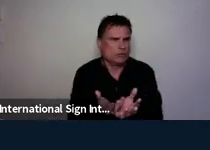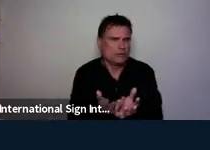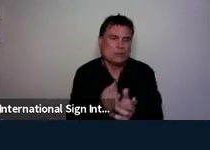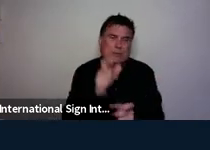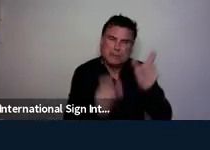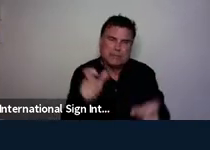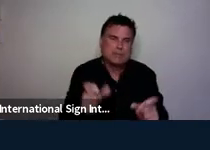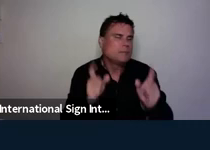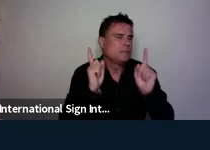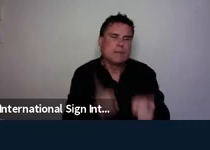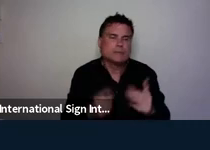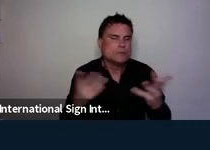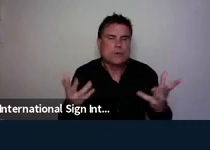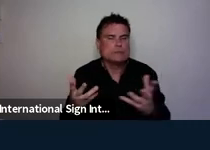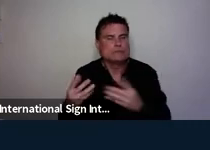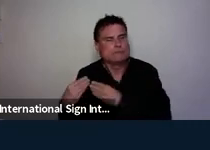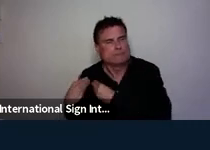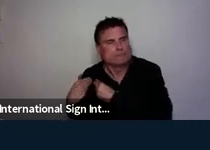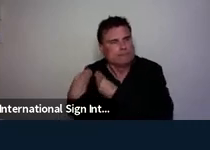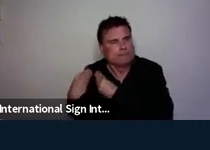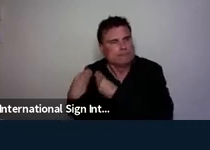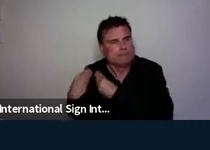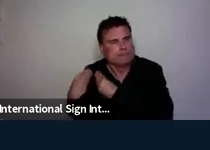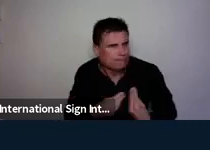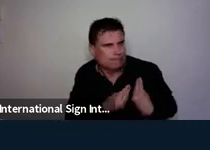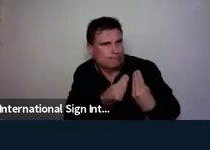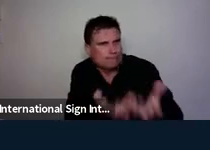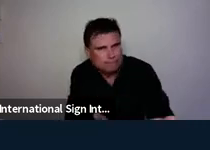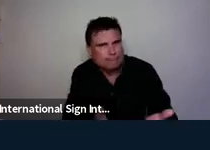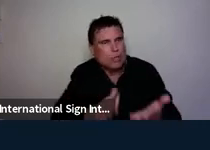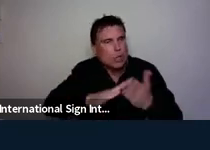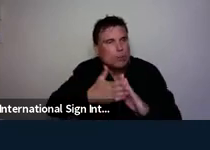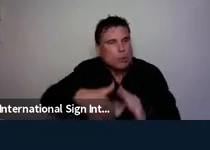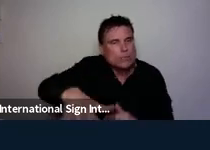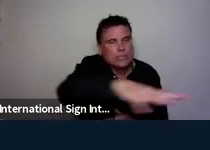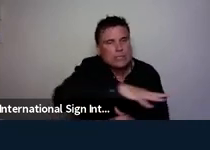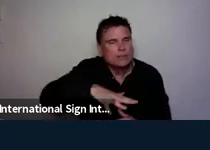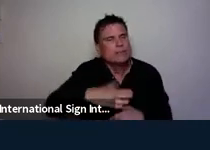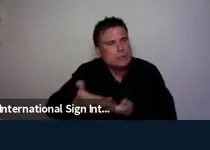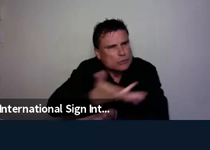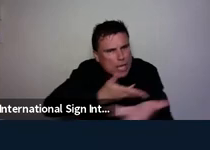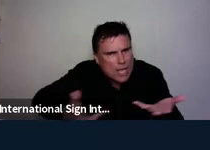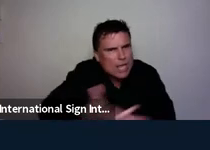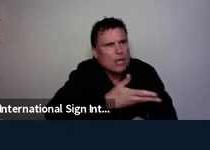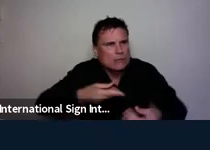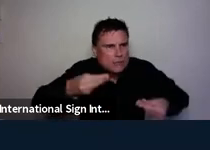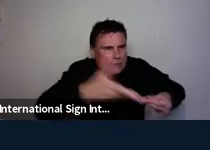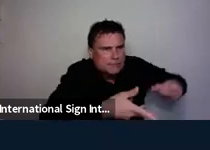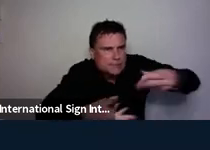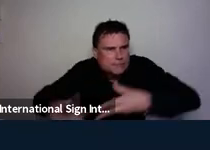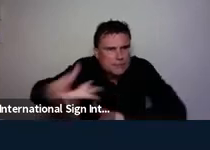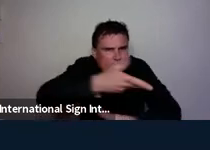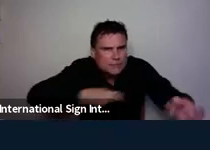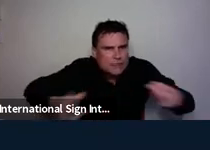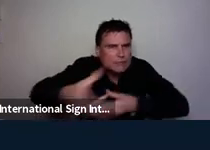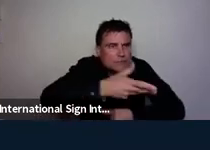there's nothing to lose from sharing what we have to others. Here in Melbourne, there's an international student who shares